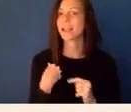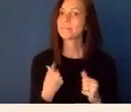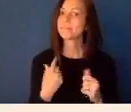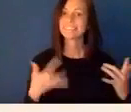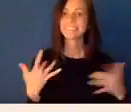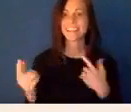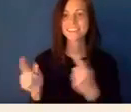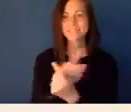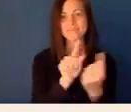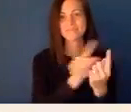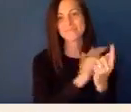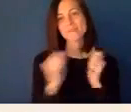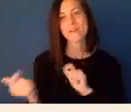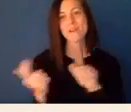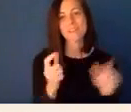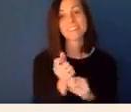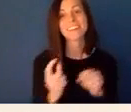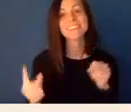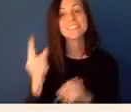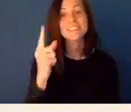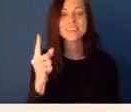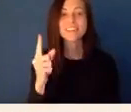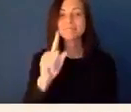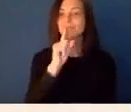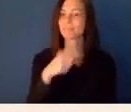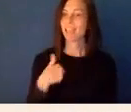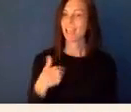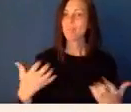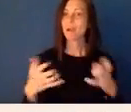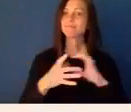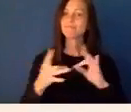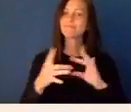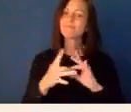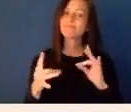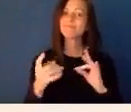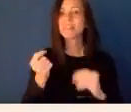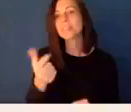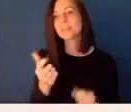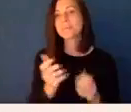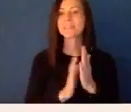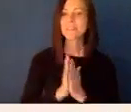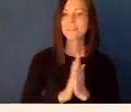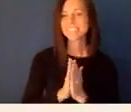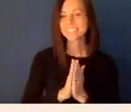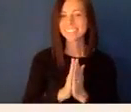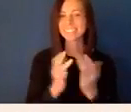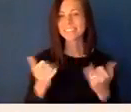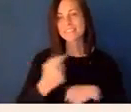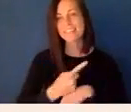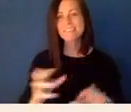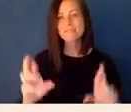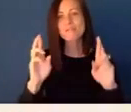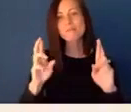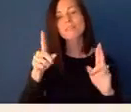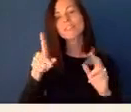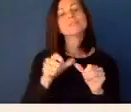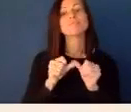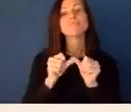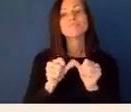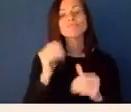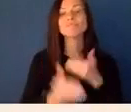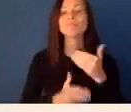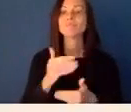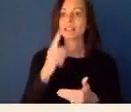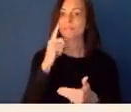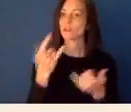next year. So I just wanted to share with you a little bit of motivation today to hopefully keep you going in times of